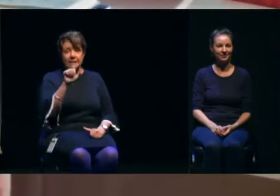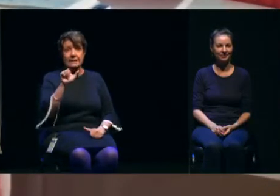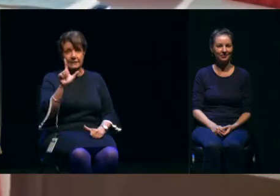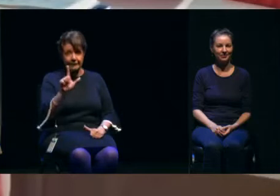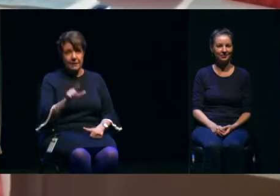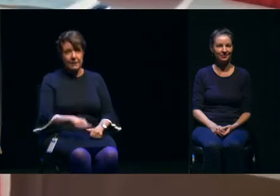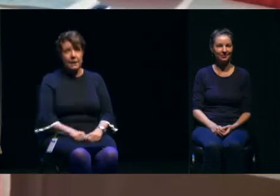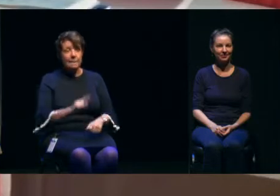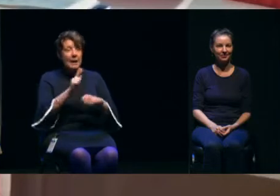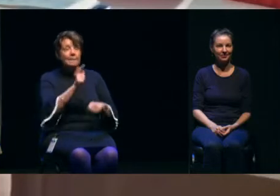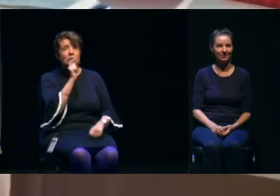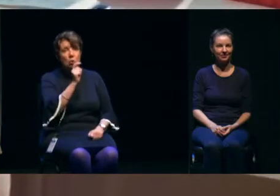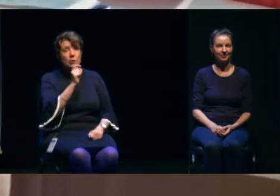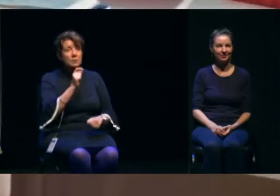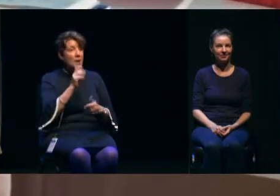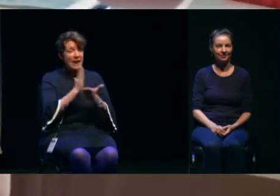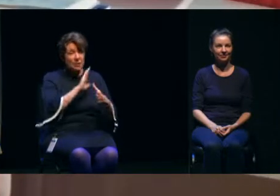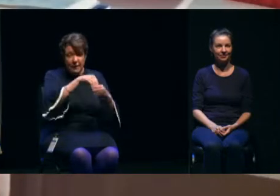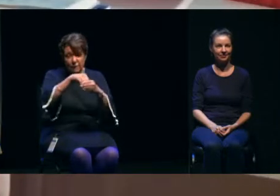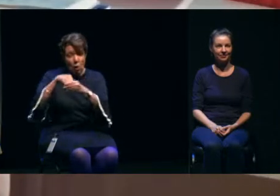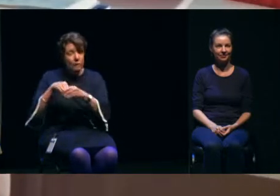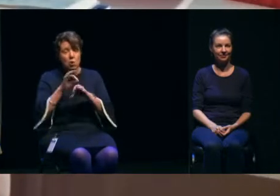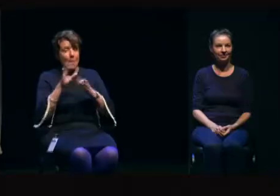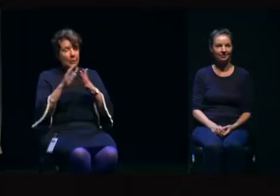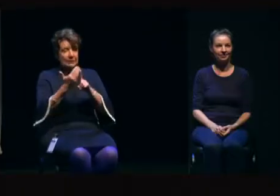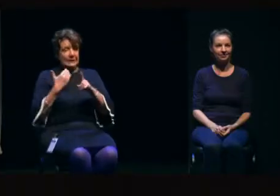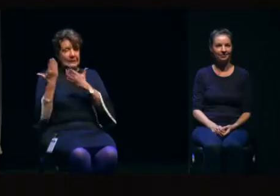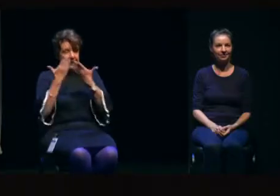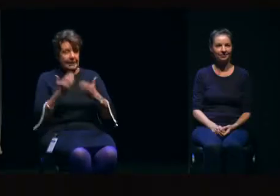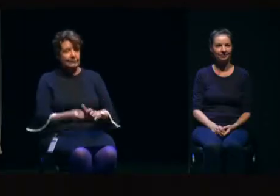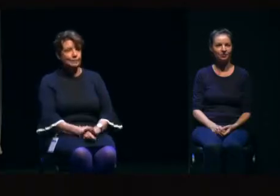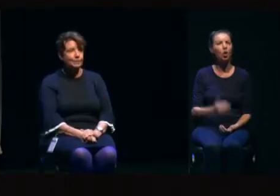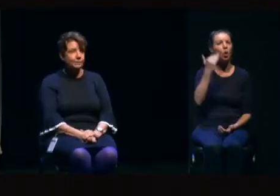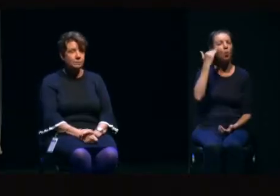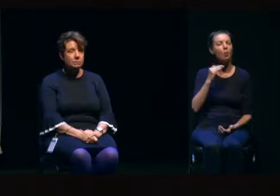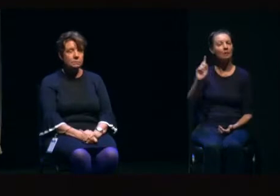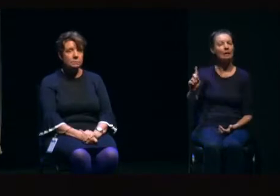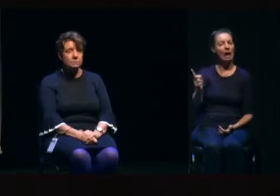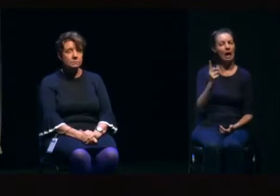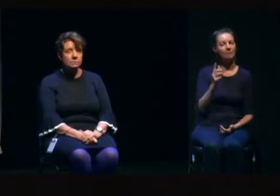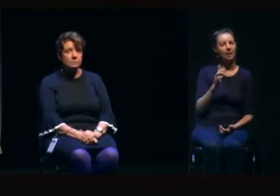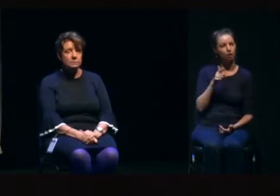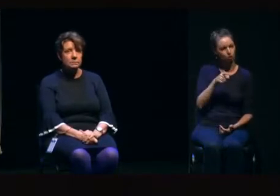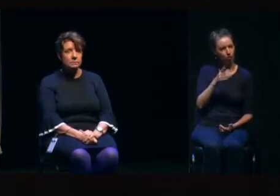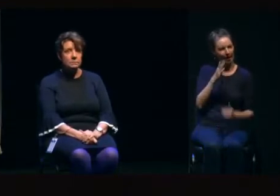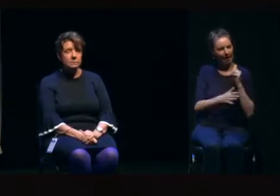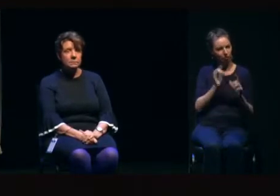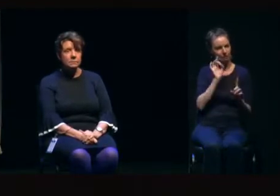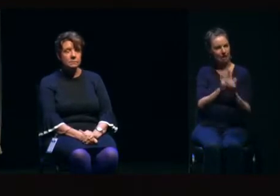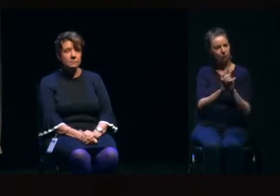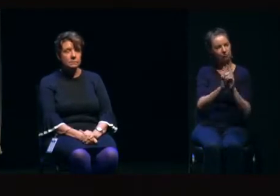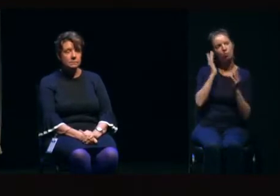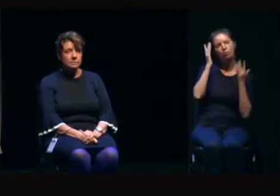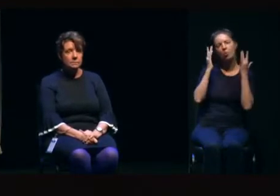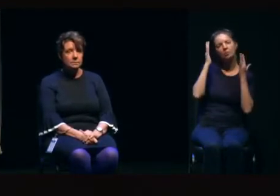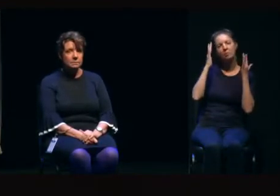And I became a journalist by doing it, not because I studied. So this woman approached you, but you're saying you never actually thought that you would